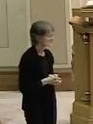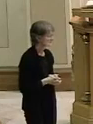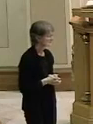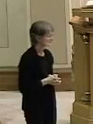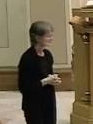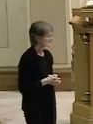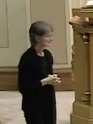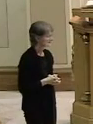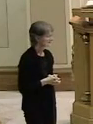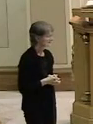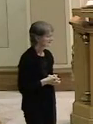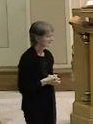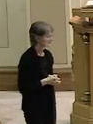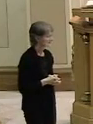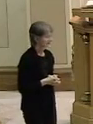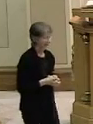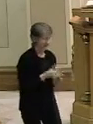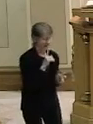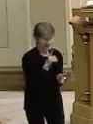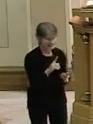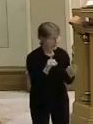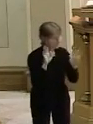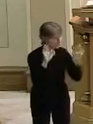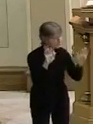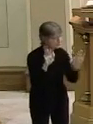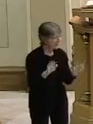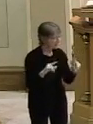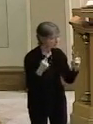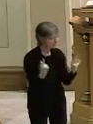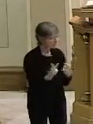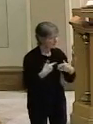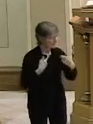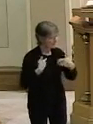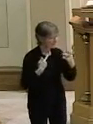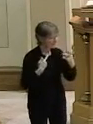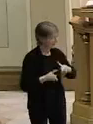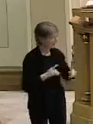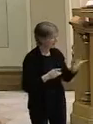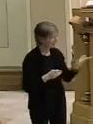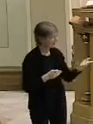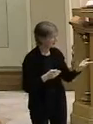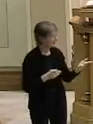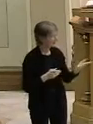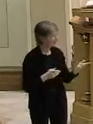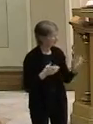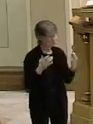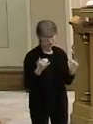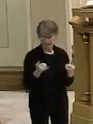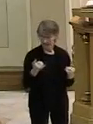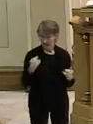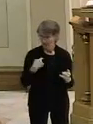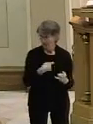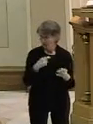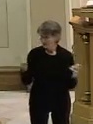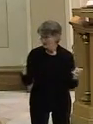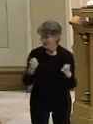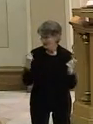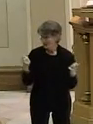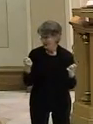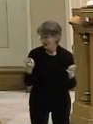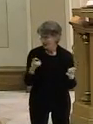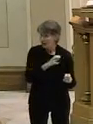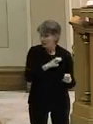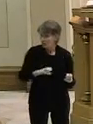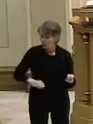God, this is a great group of young people. Today, I said, today we celebrate Christ